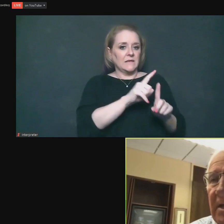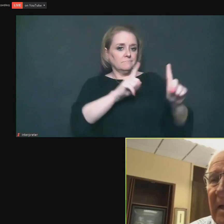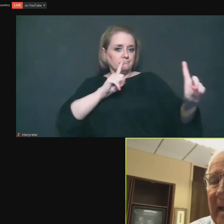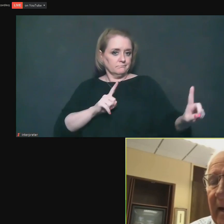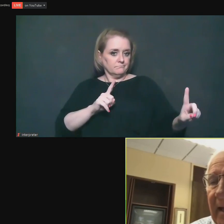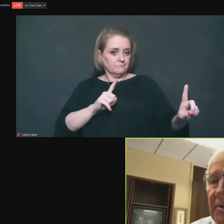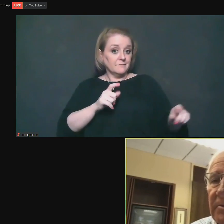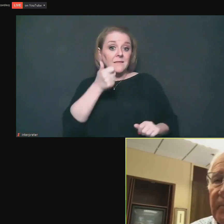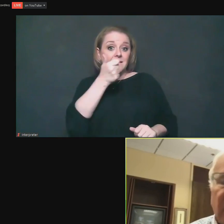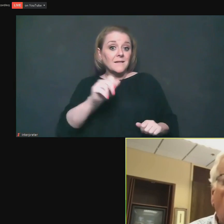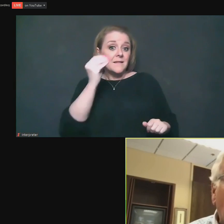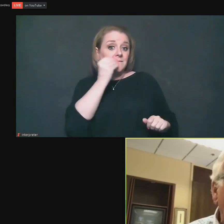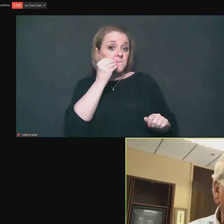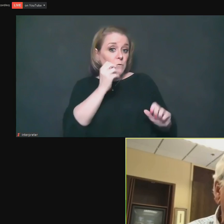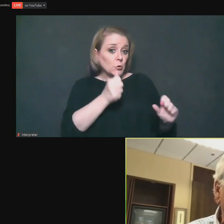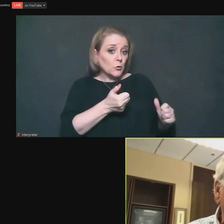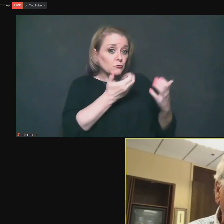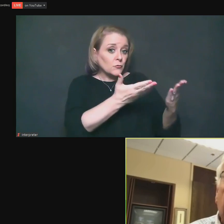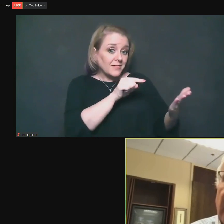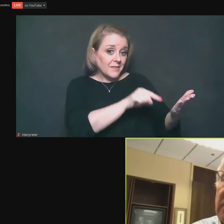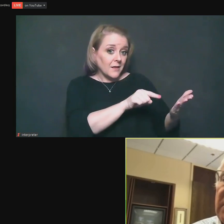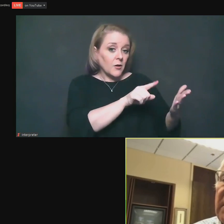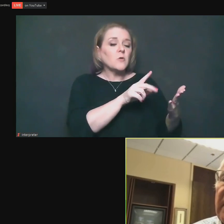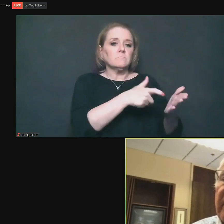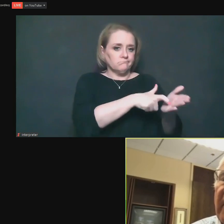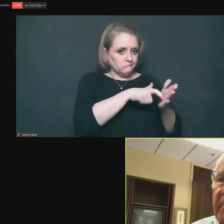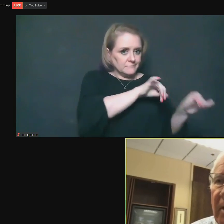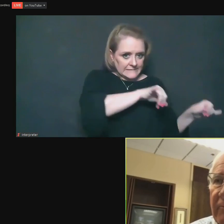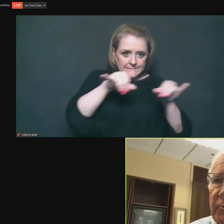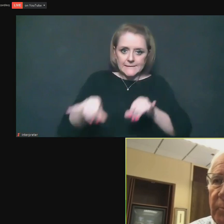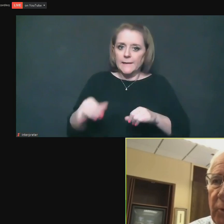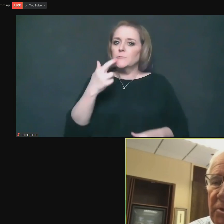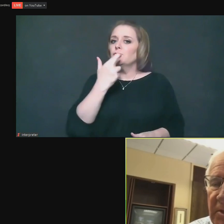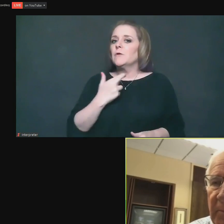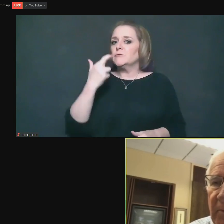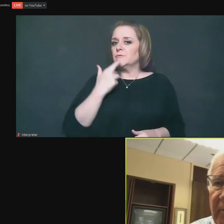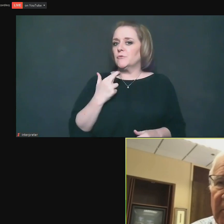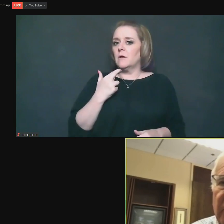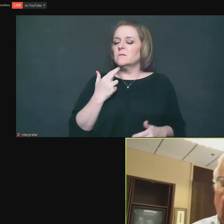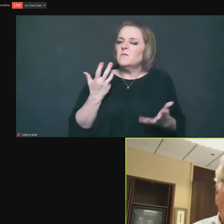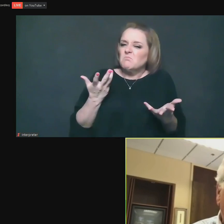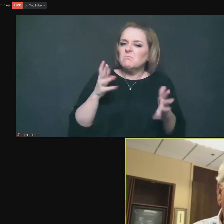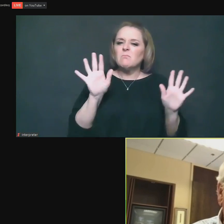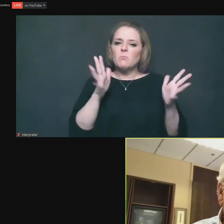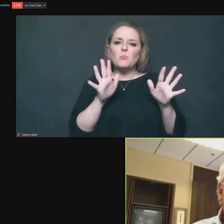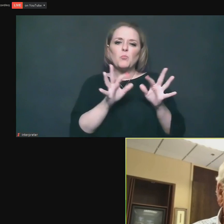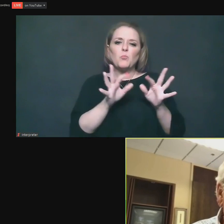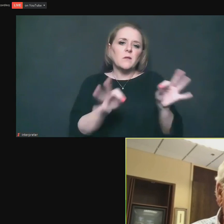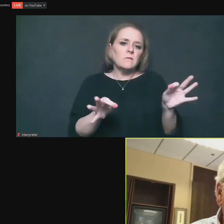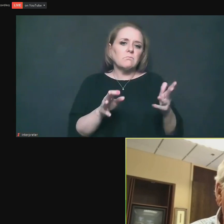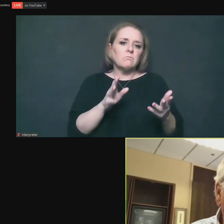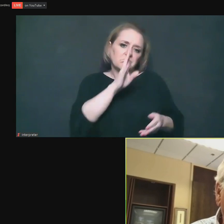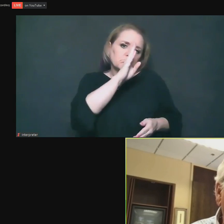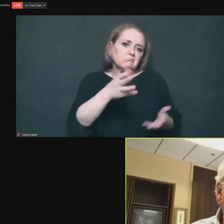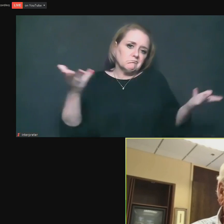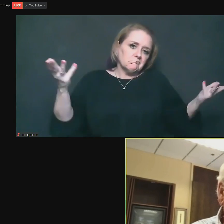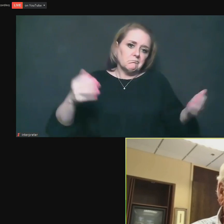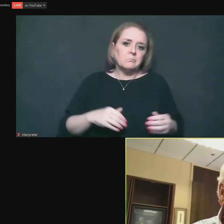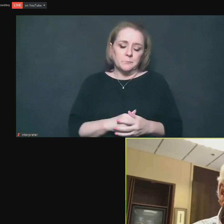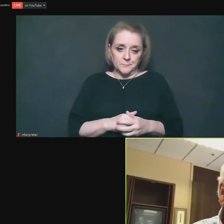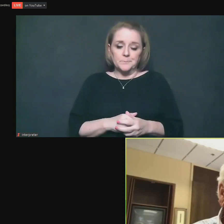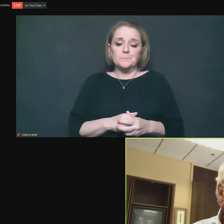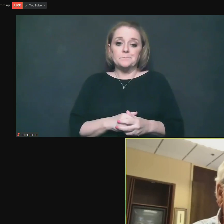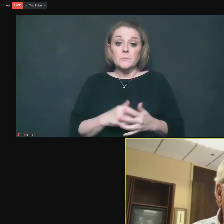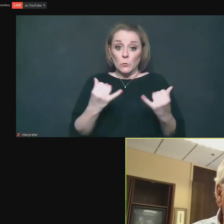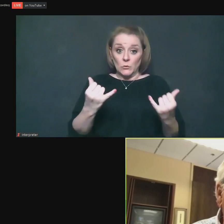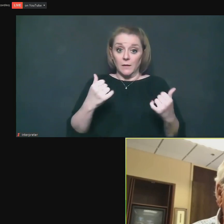same guidelines of restaurants. So really, that part of it's pretty simple, I think, pretty straightforward. With that, I'll